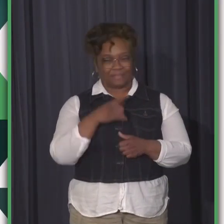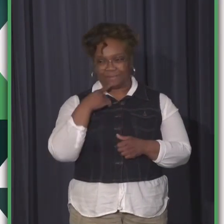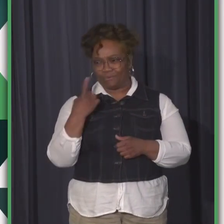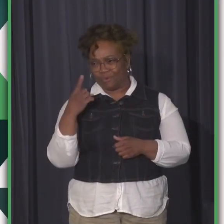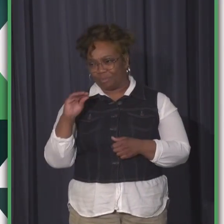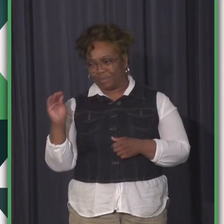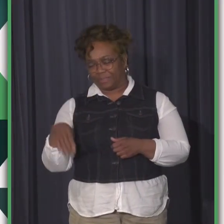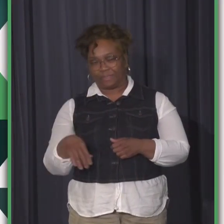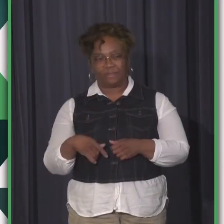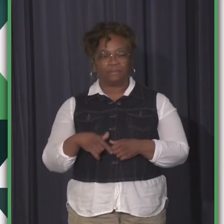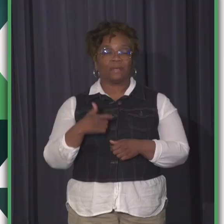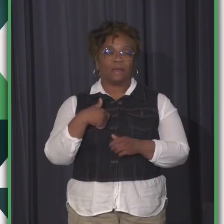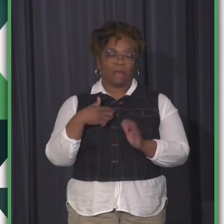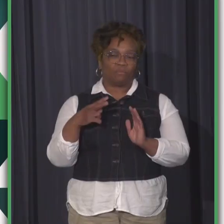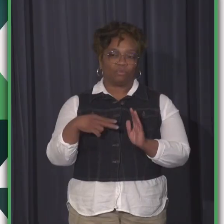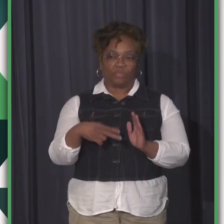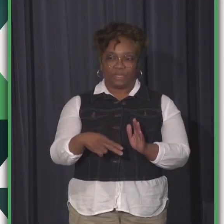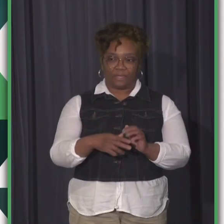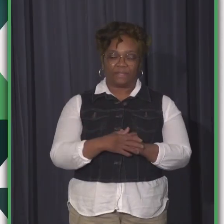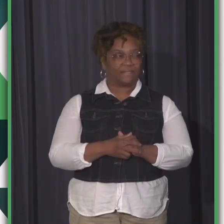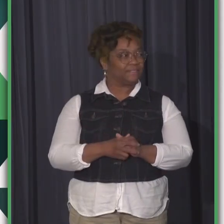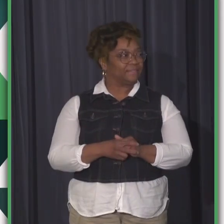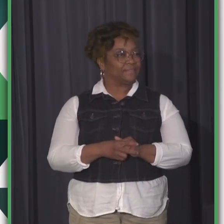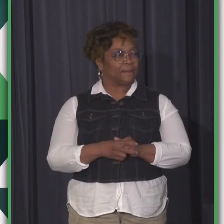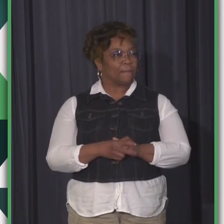Read is my soup. Continue on.